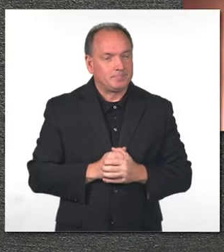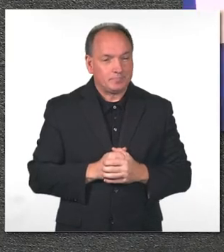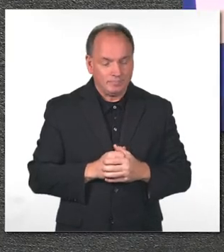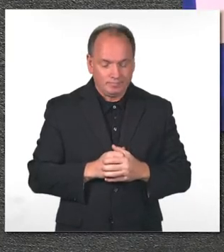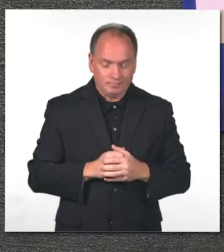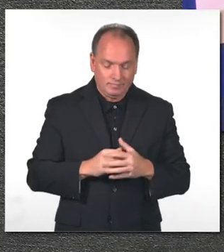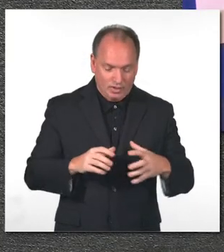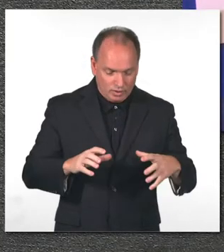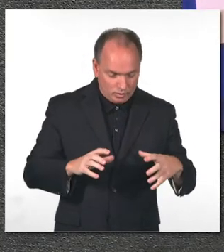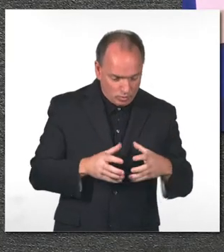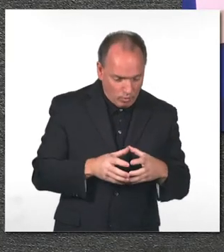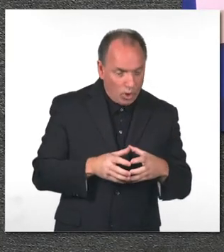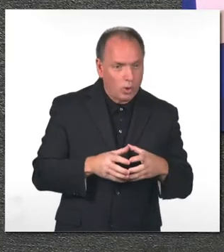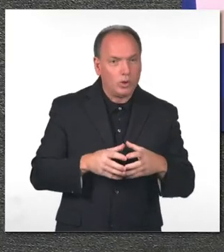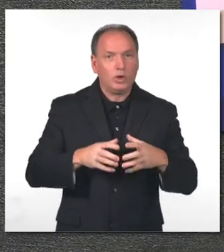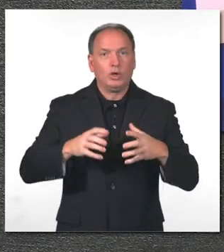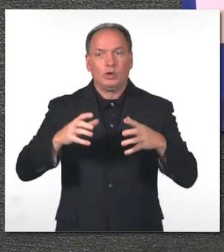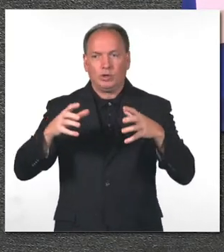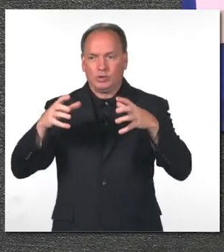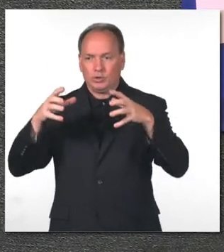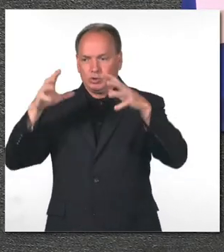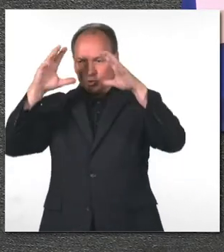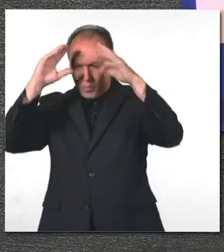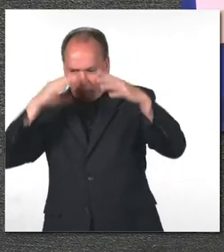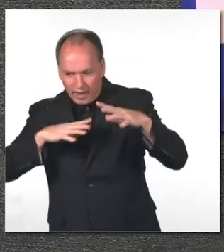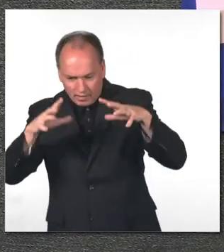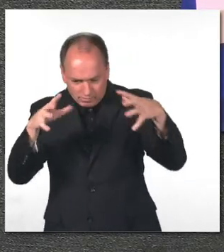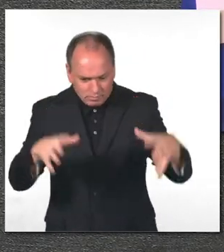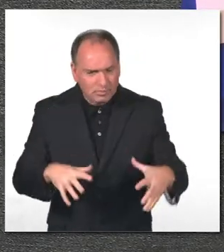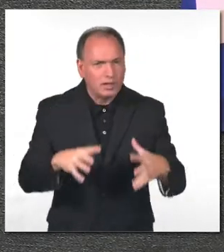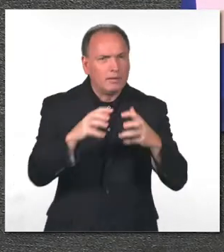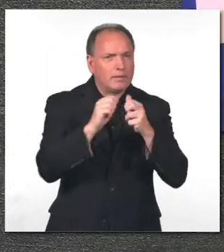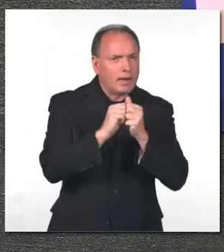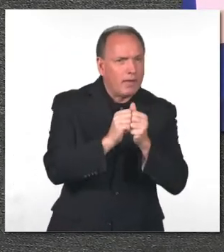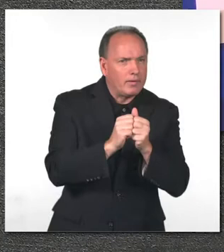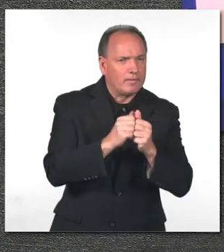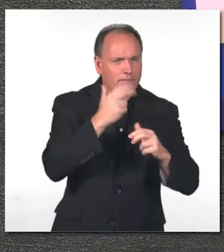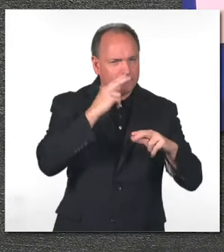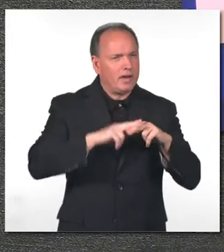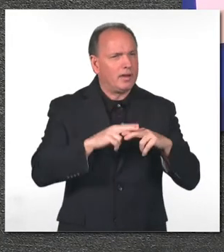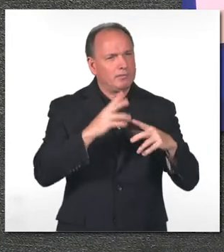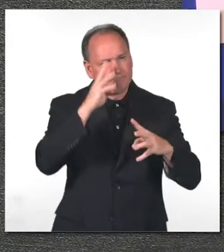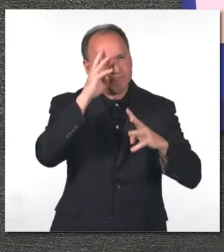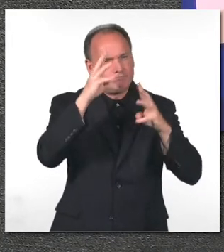Snowball and snowman both those words start with snow. That's so fun to make new words out of a word.